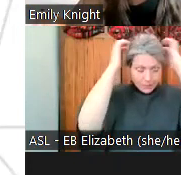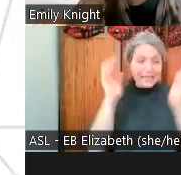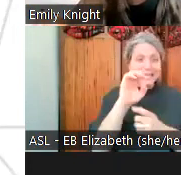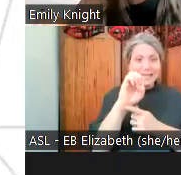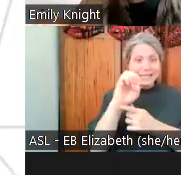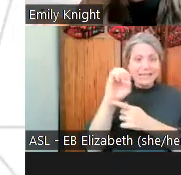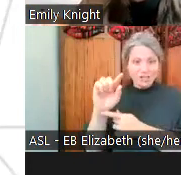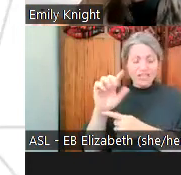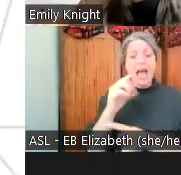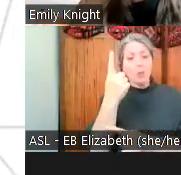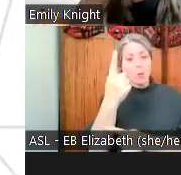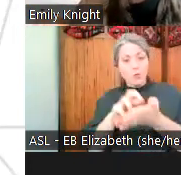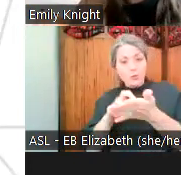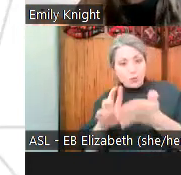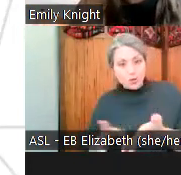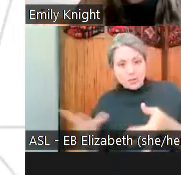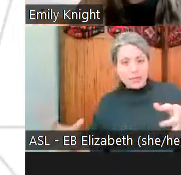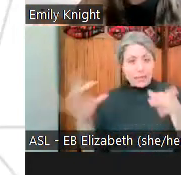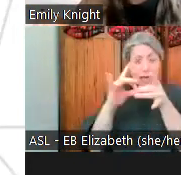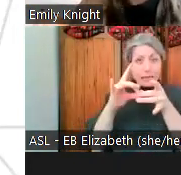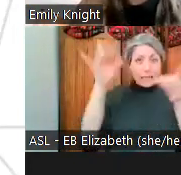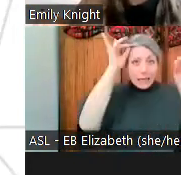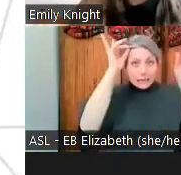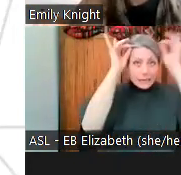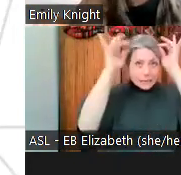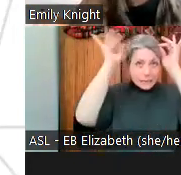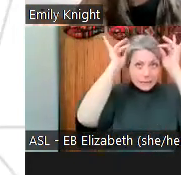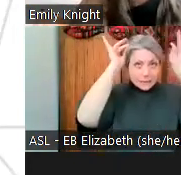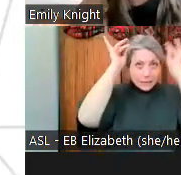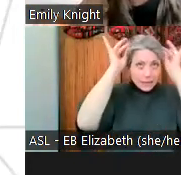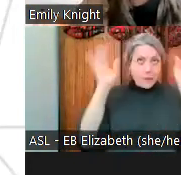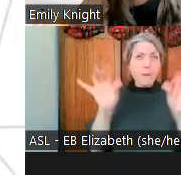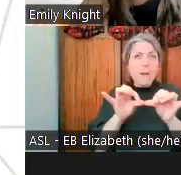who's connecting the EEG so that we can measure their brain processing.